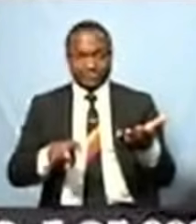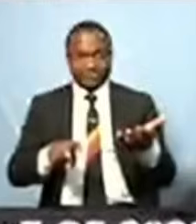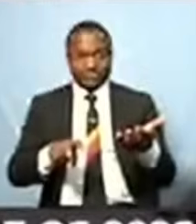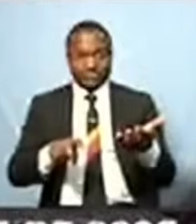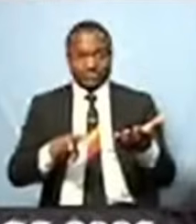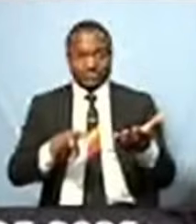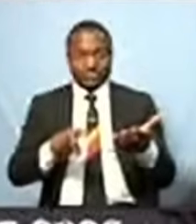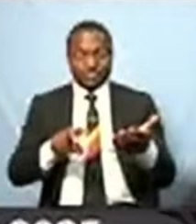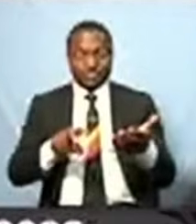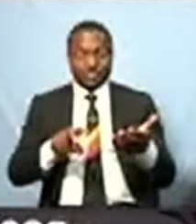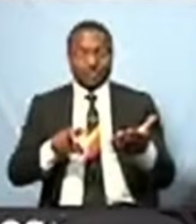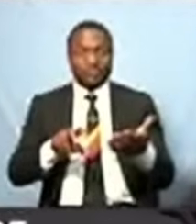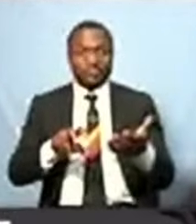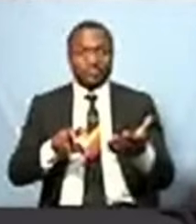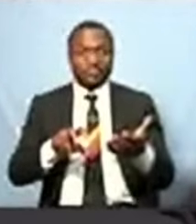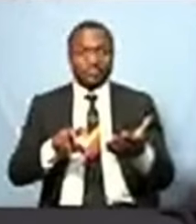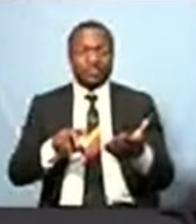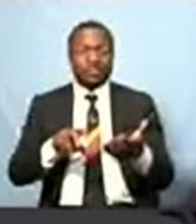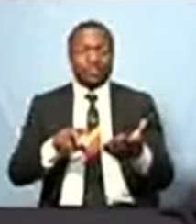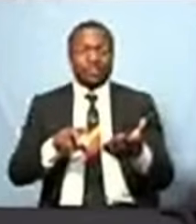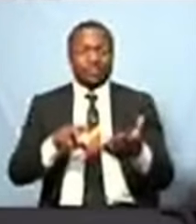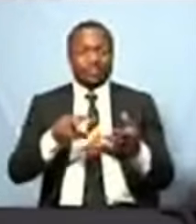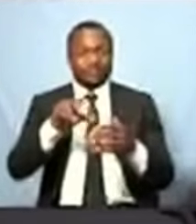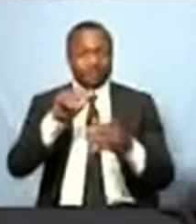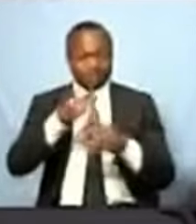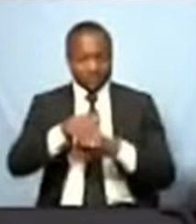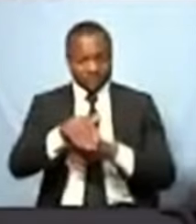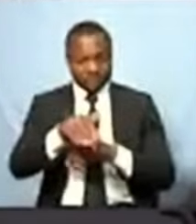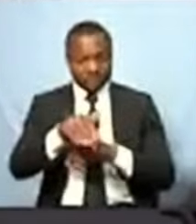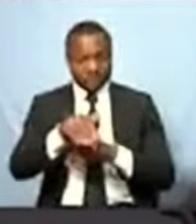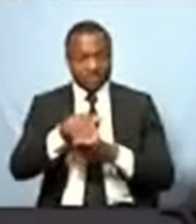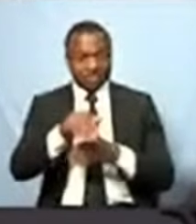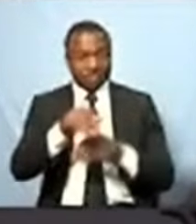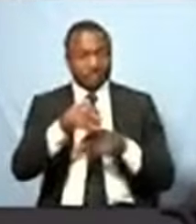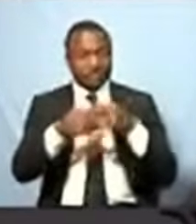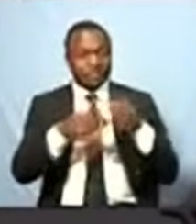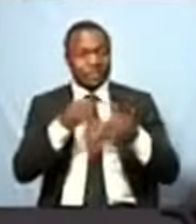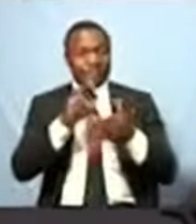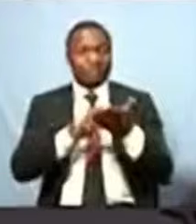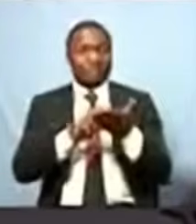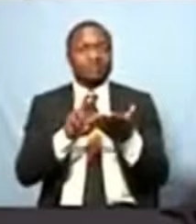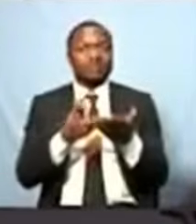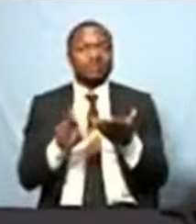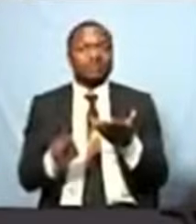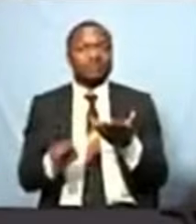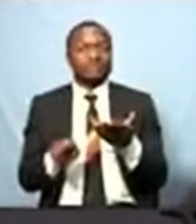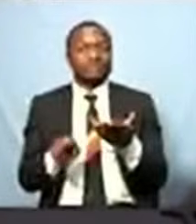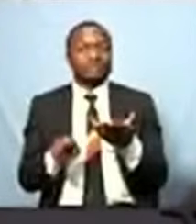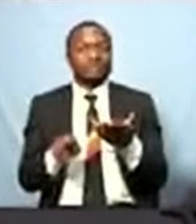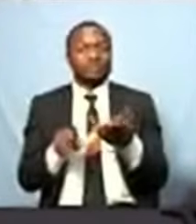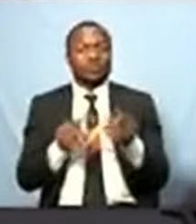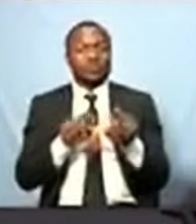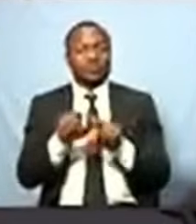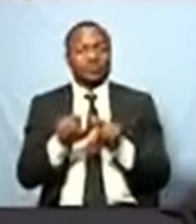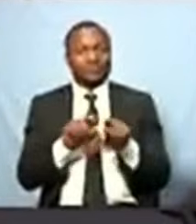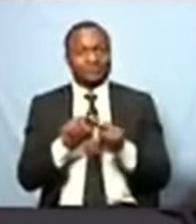their nomination. So we are saying they are resigning from contesting, from the